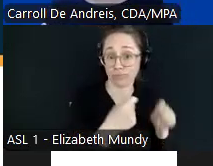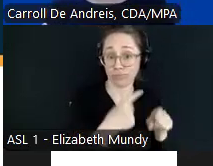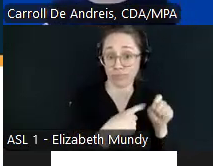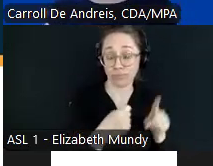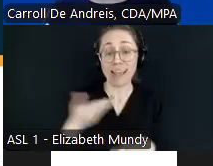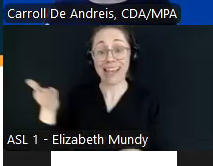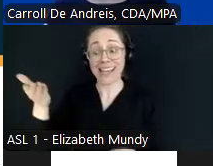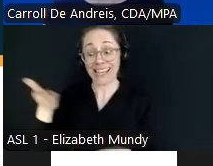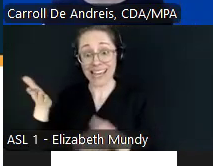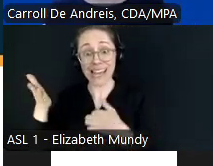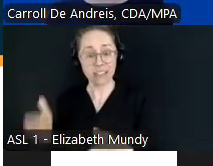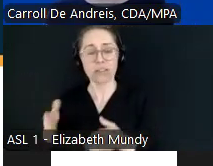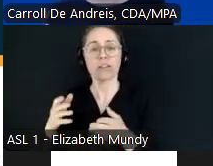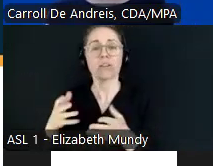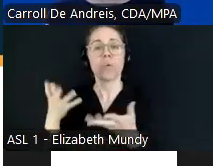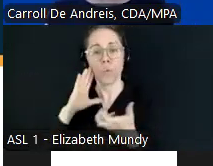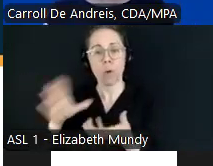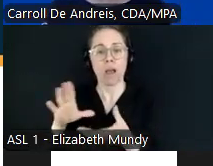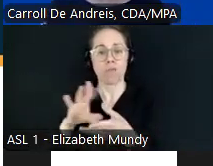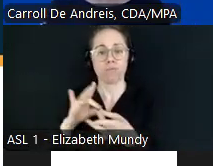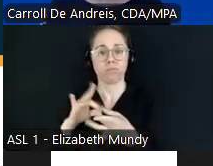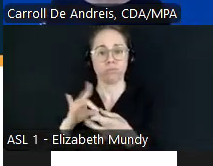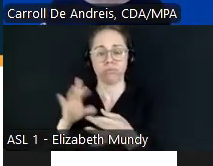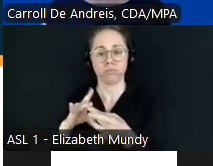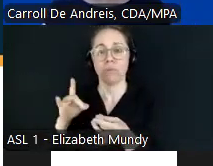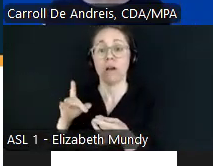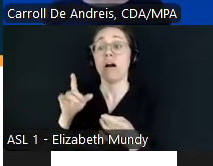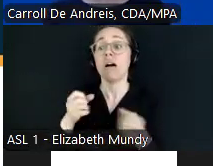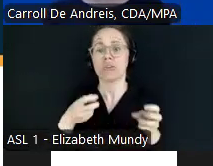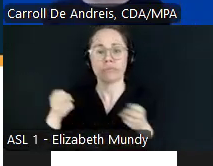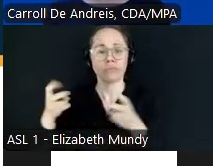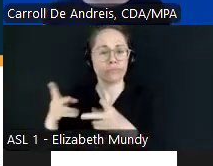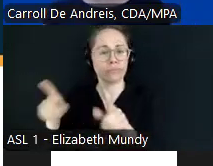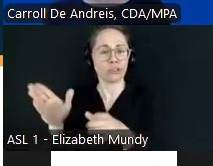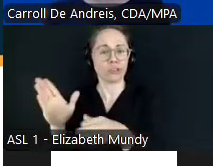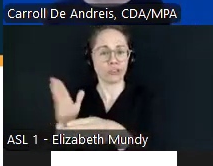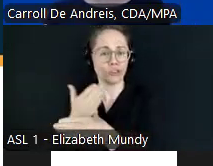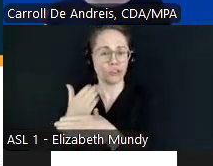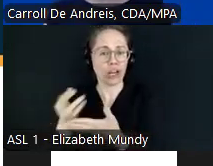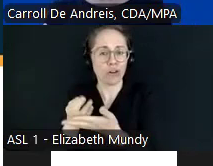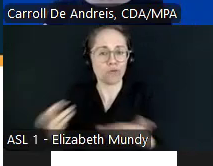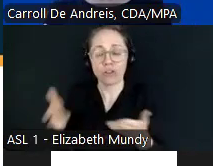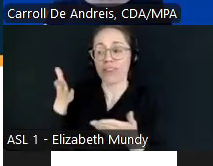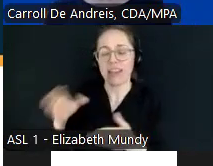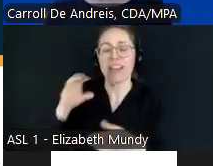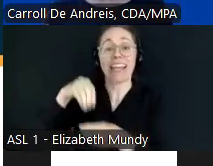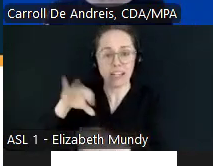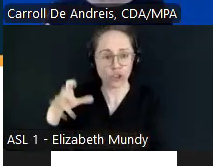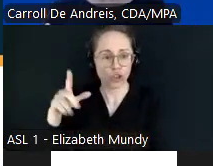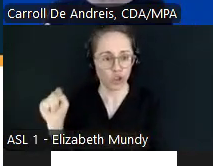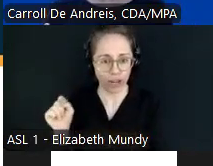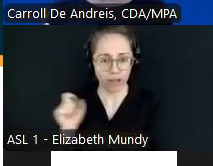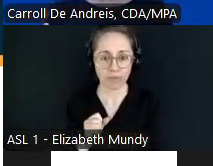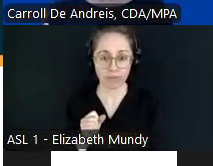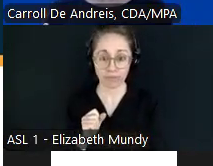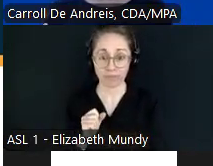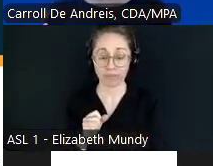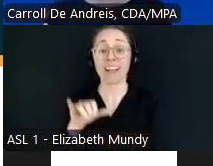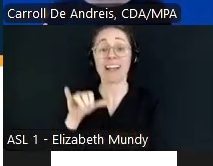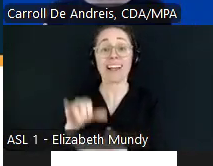and resources. The public's able to view that information contained in the chat. The chat and the question and